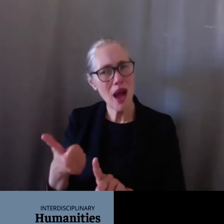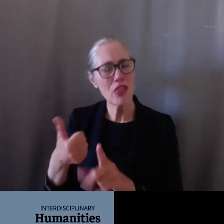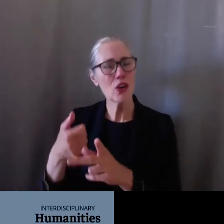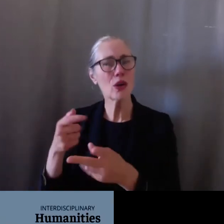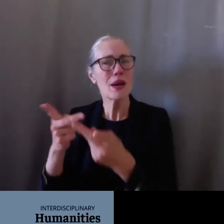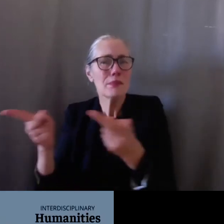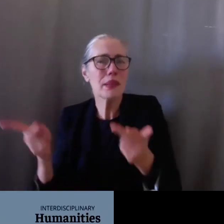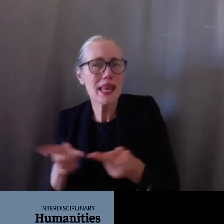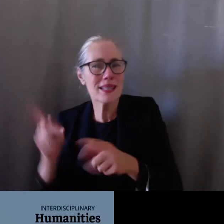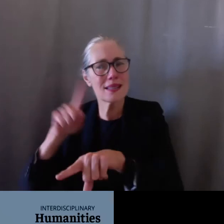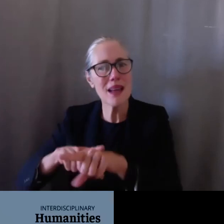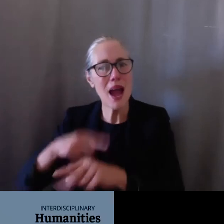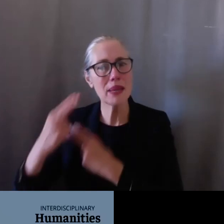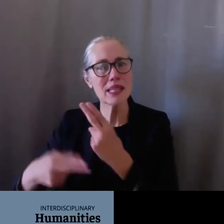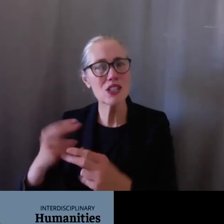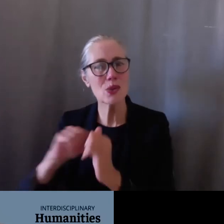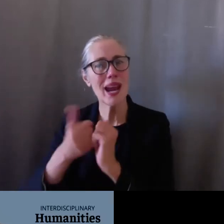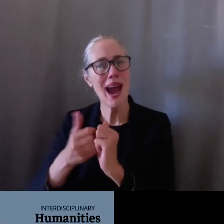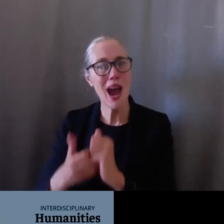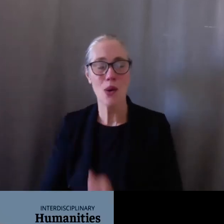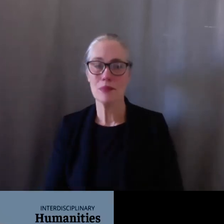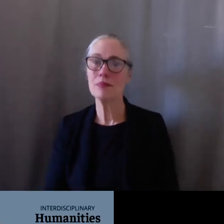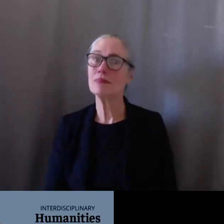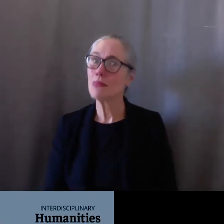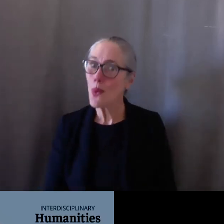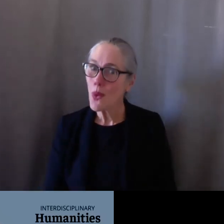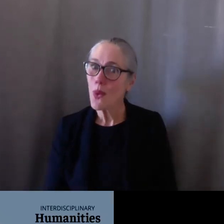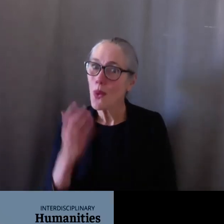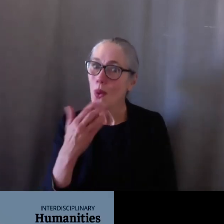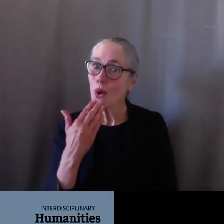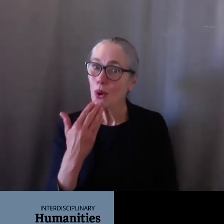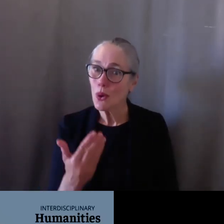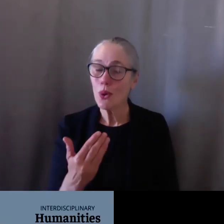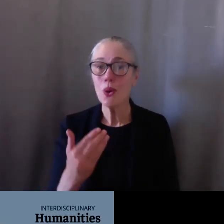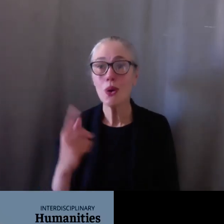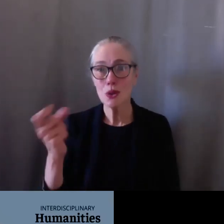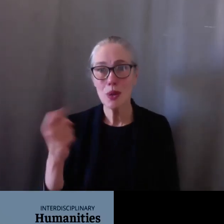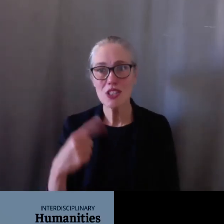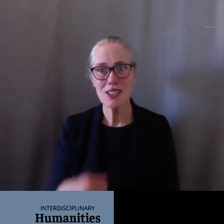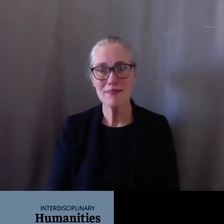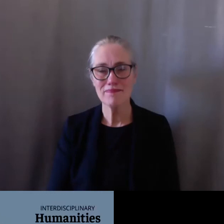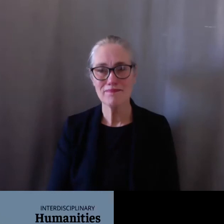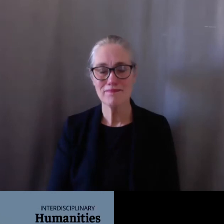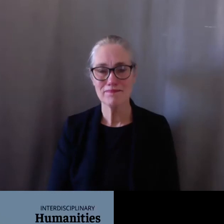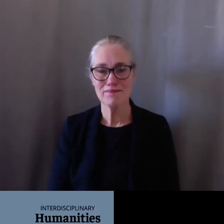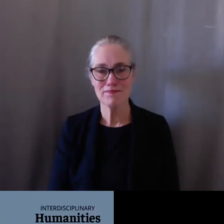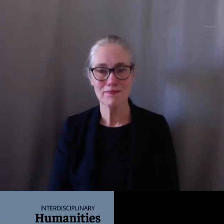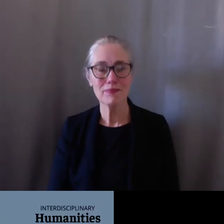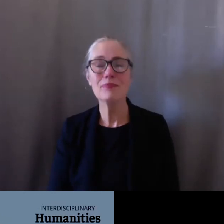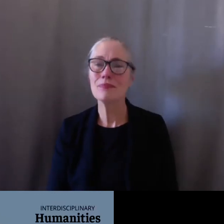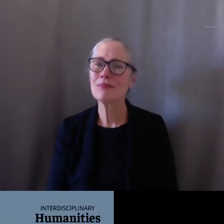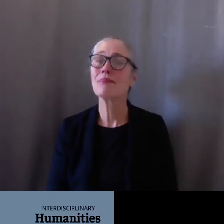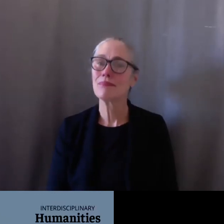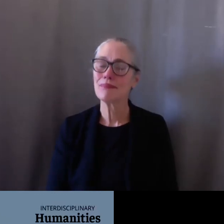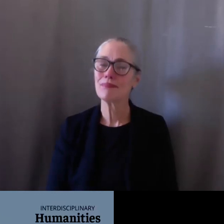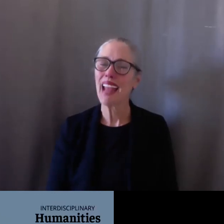there's always a creative element to capitalism. And this is Joseph Schumpeter's famous conception of creative destruction, right? That